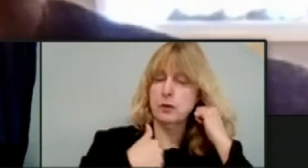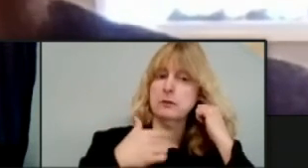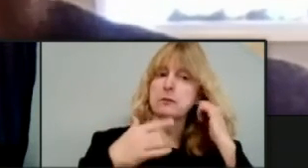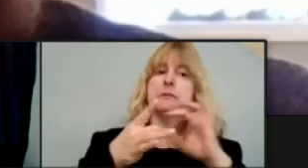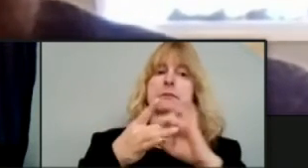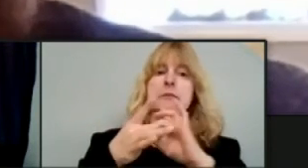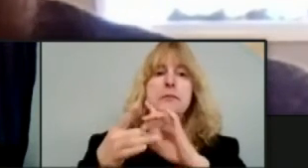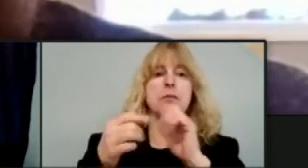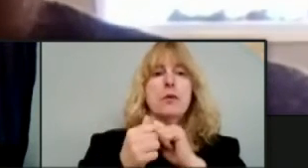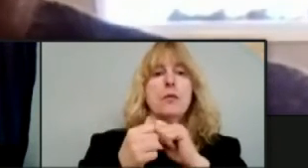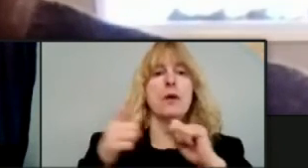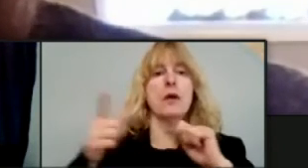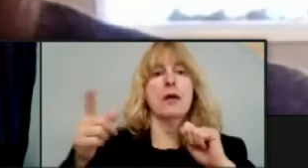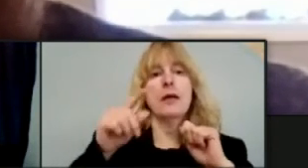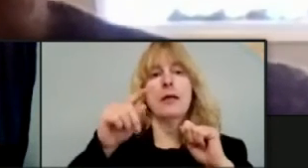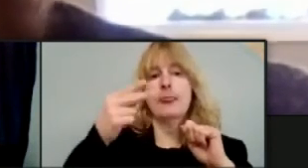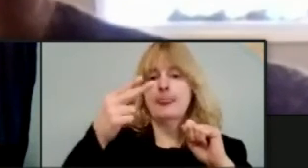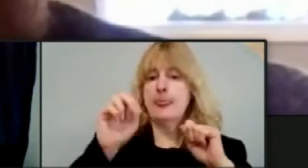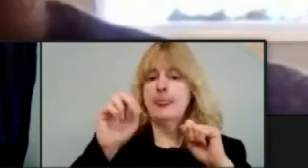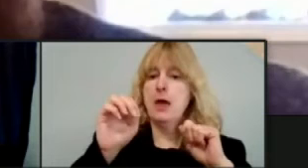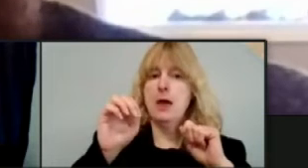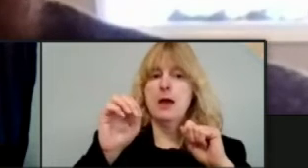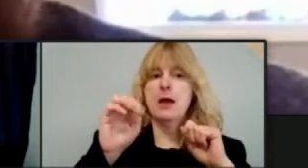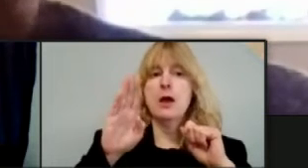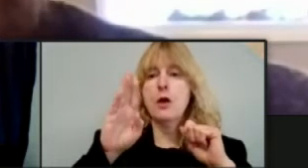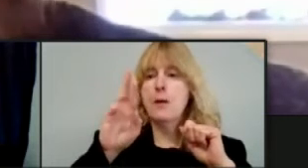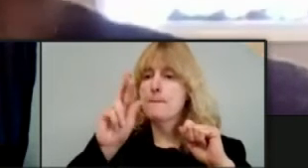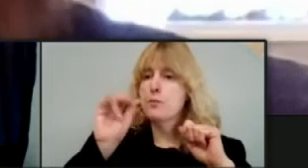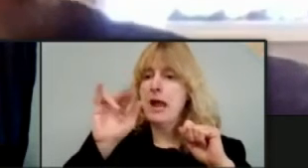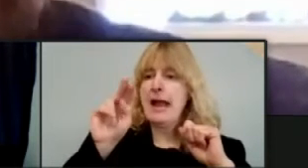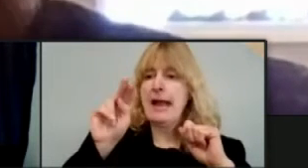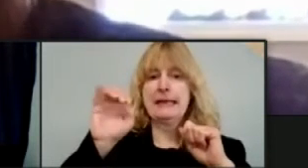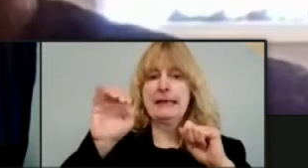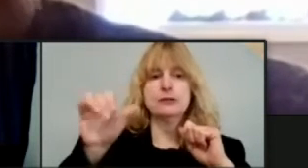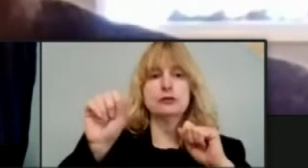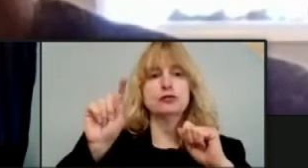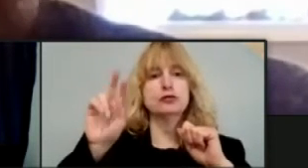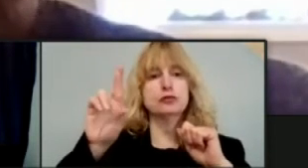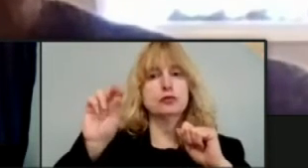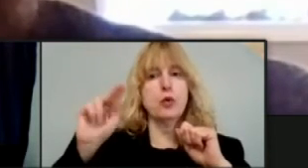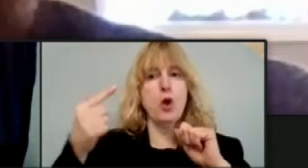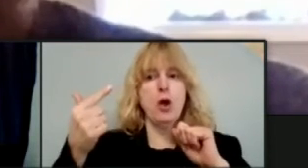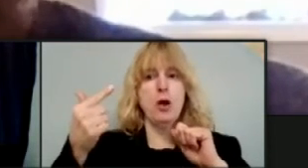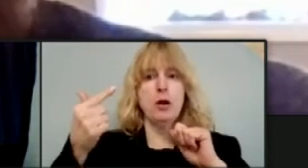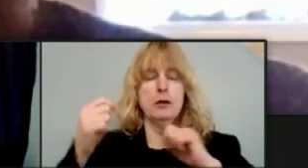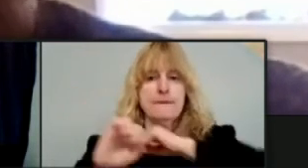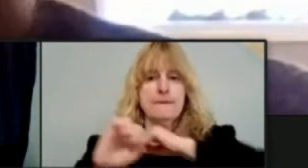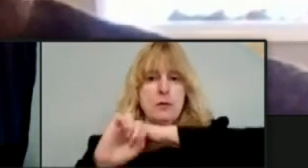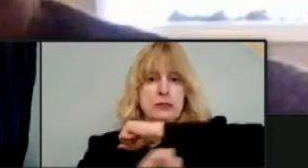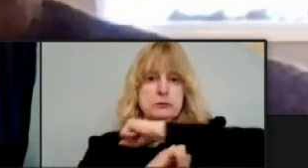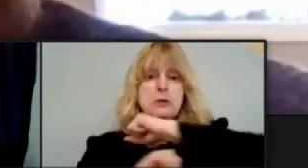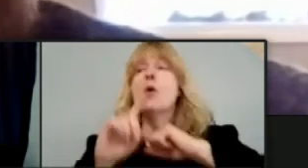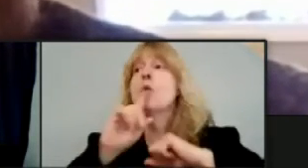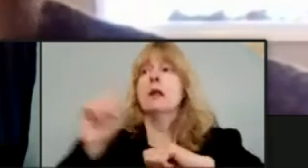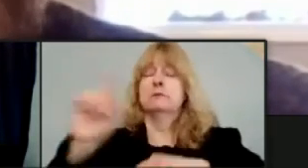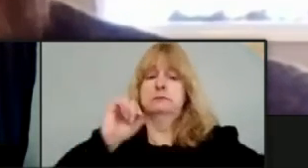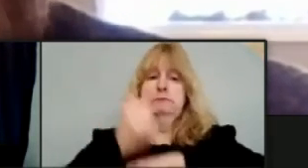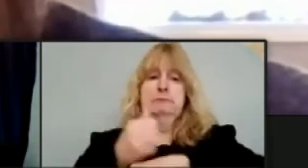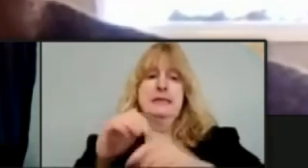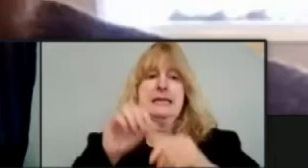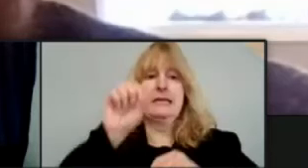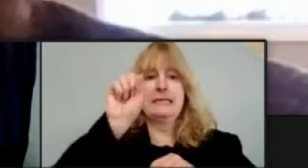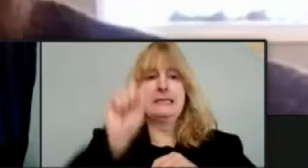called the Franny Strong Foundation. Franny Strong Foundation, it was actually built down in Southeast Michigan. It's based